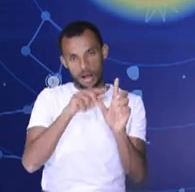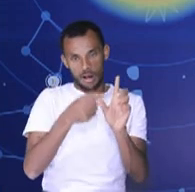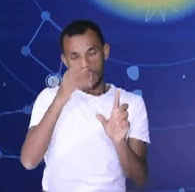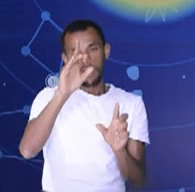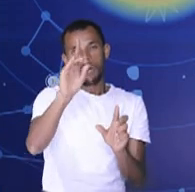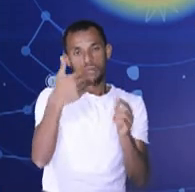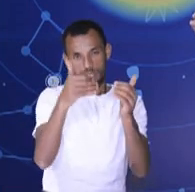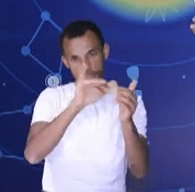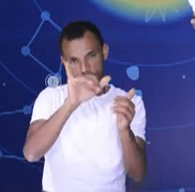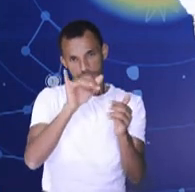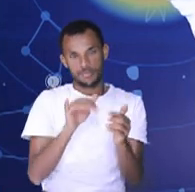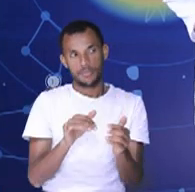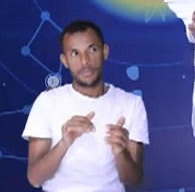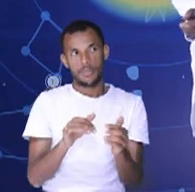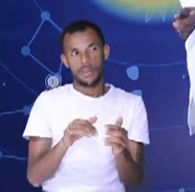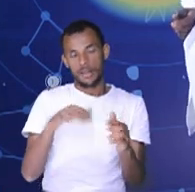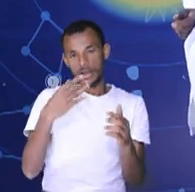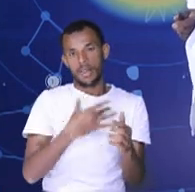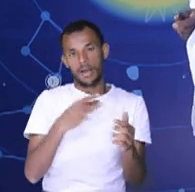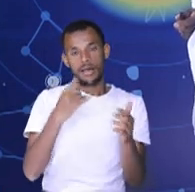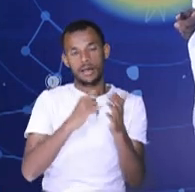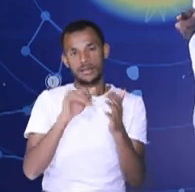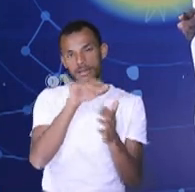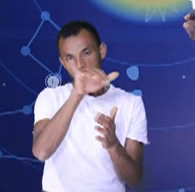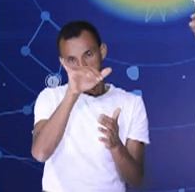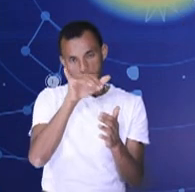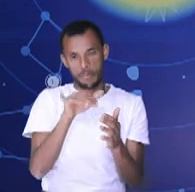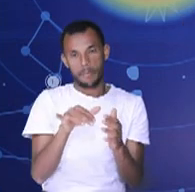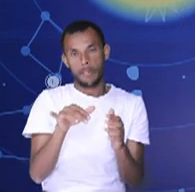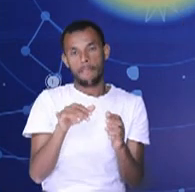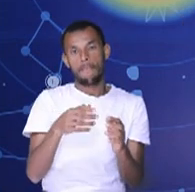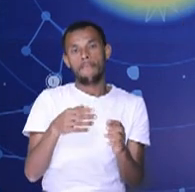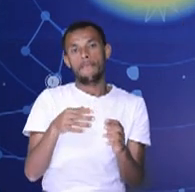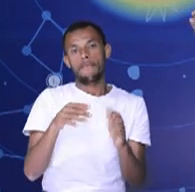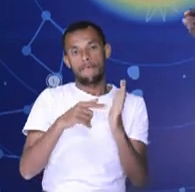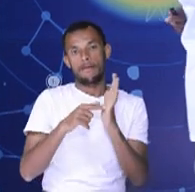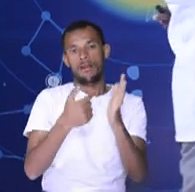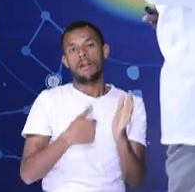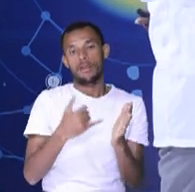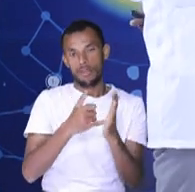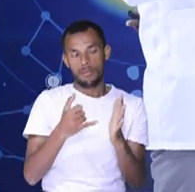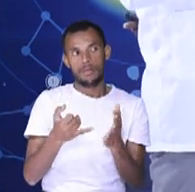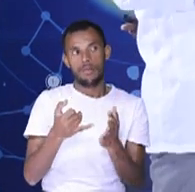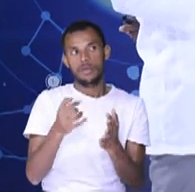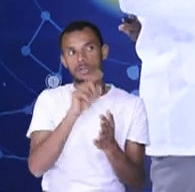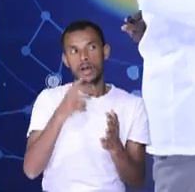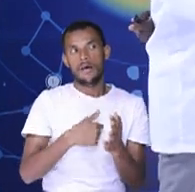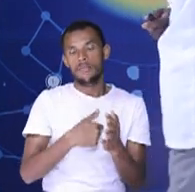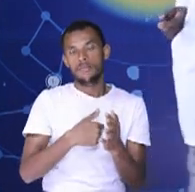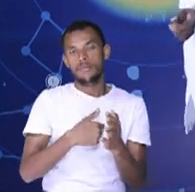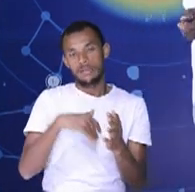D. They have the same sign, meaning they are congruent. Here we have the same sign. It implies they